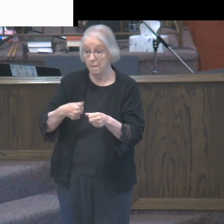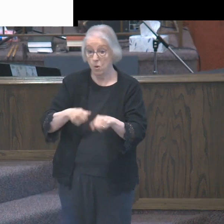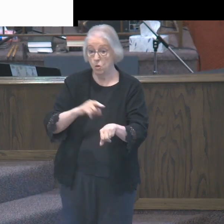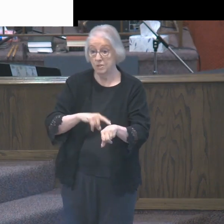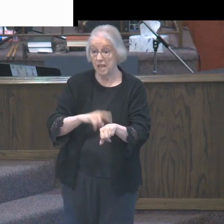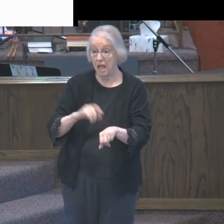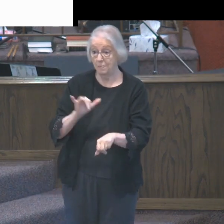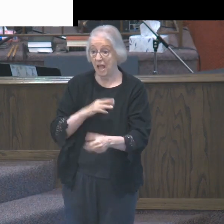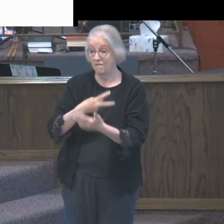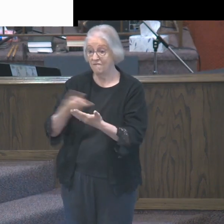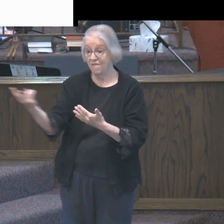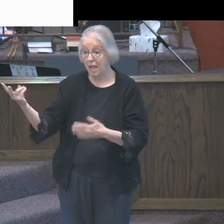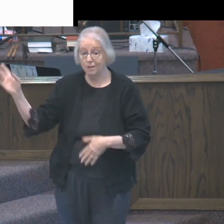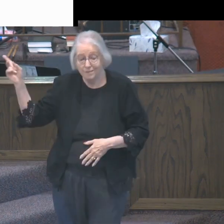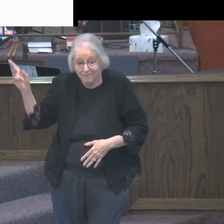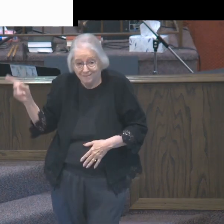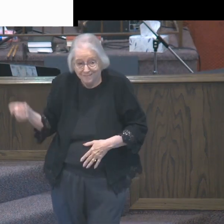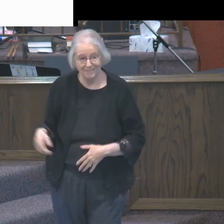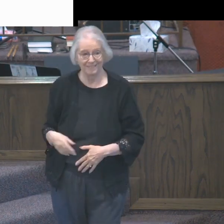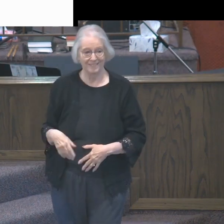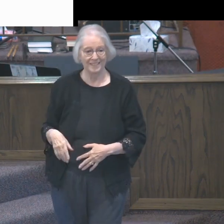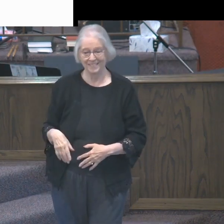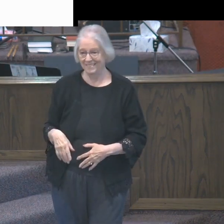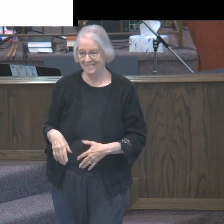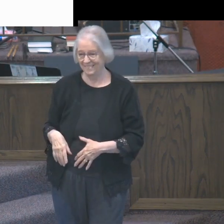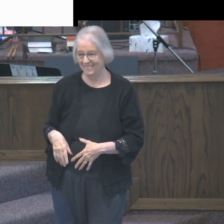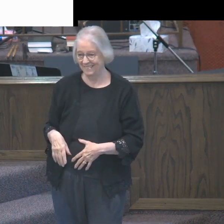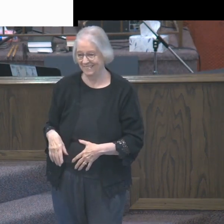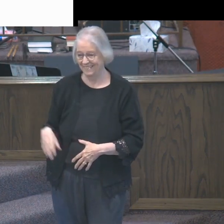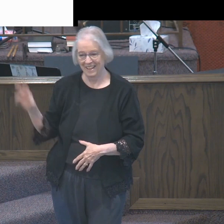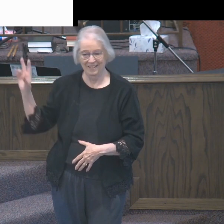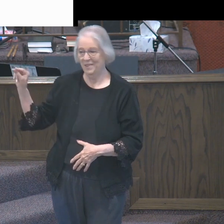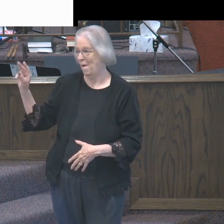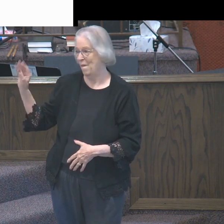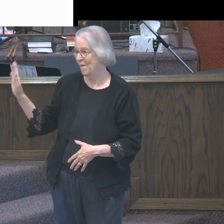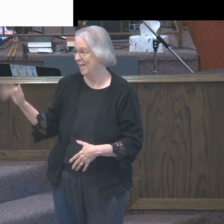They'll remember some of the times when I didn't let them down. But I did.